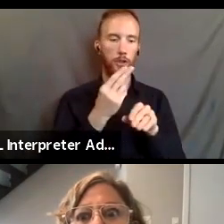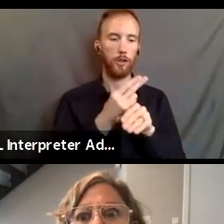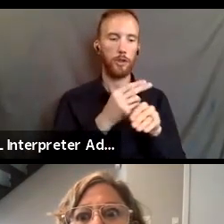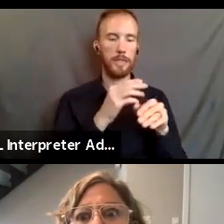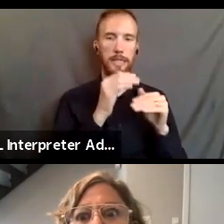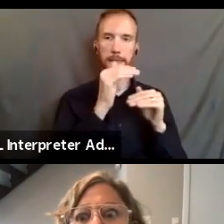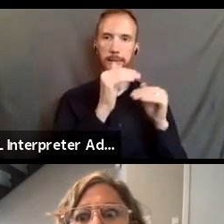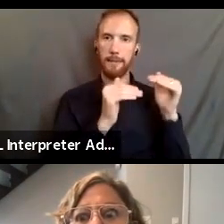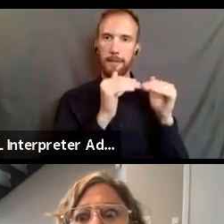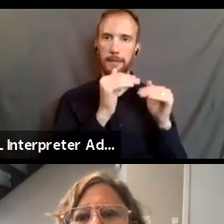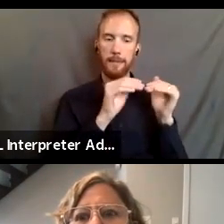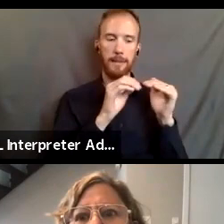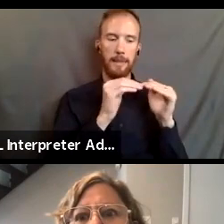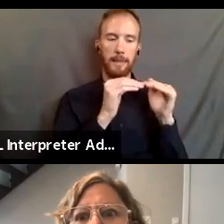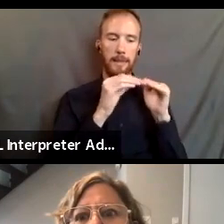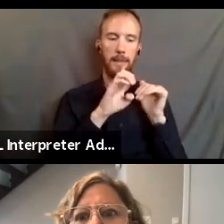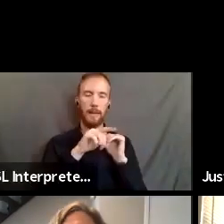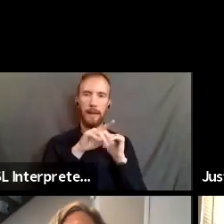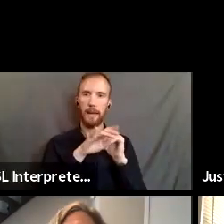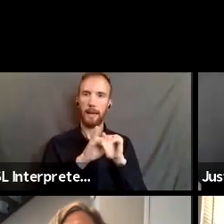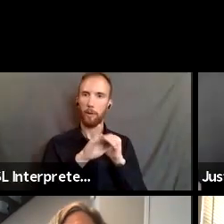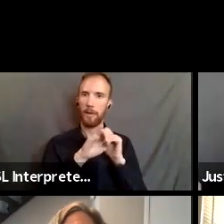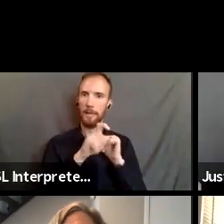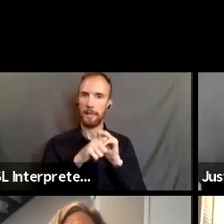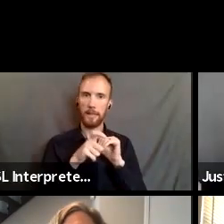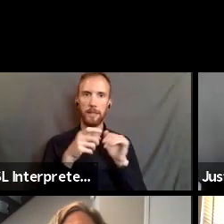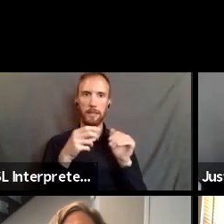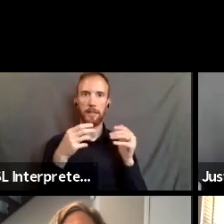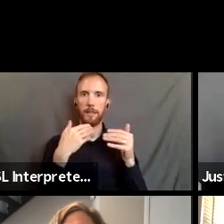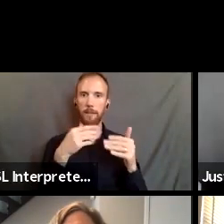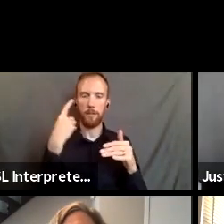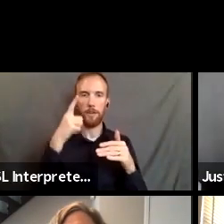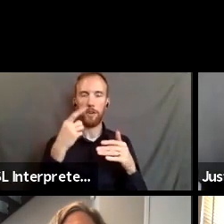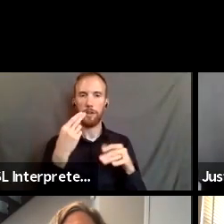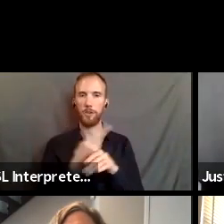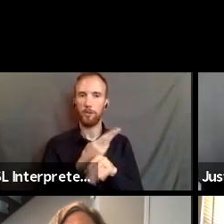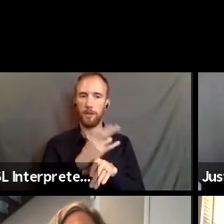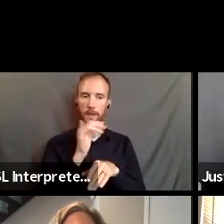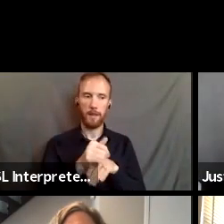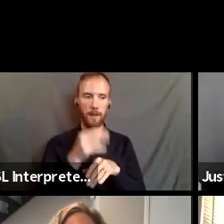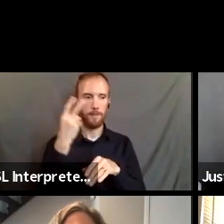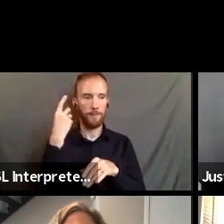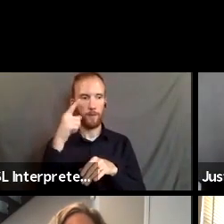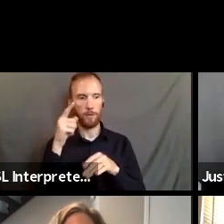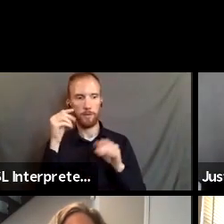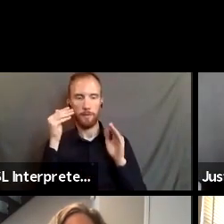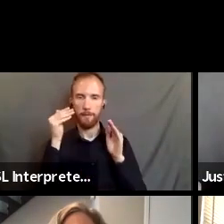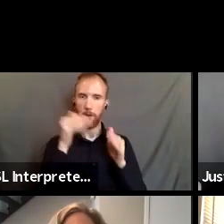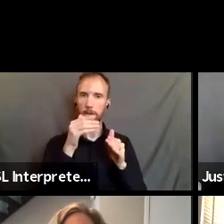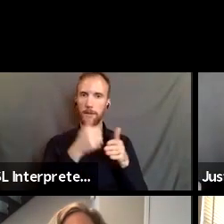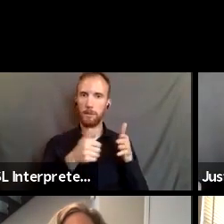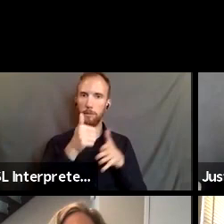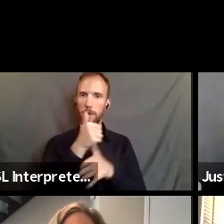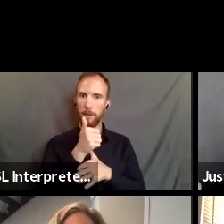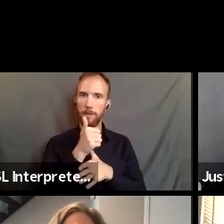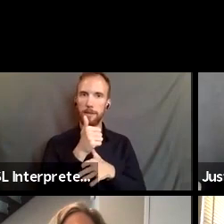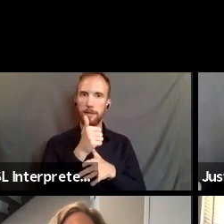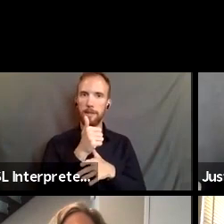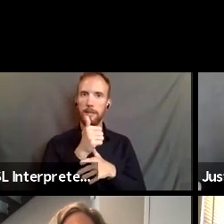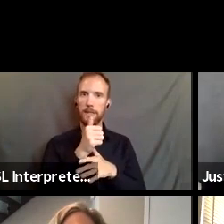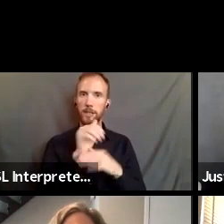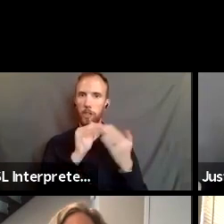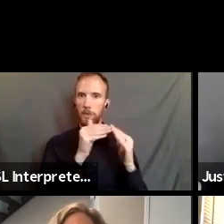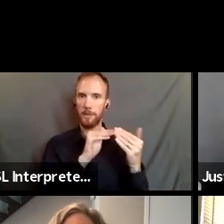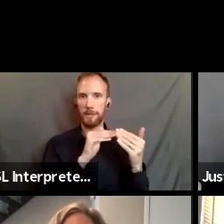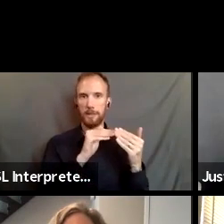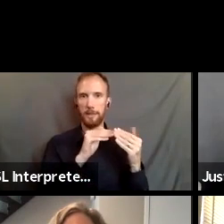have not been invested in or have been historically disinvested in so thank you for that in terms of the overall plan i do think and i'm you know i'm sure this is